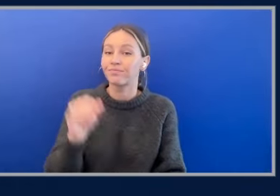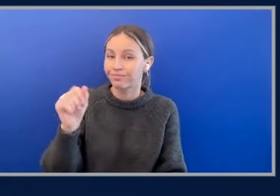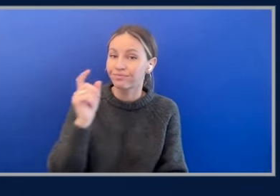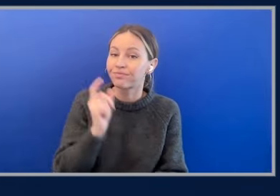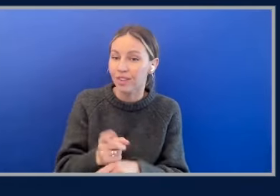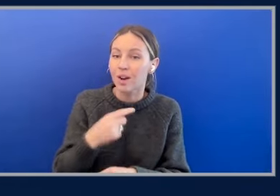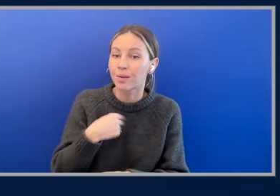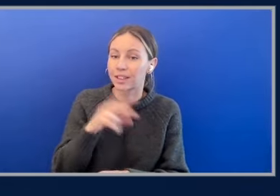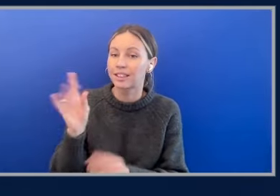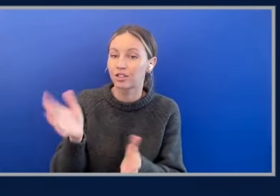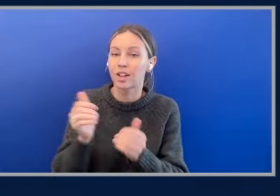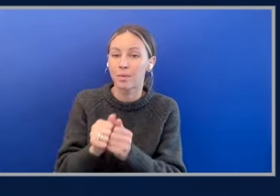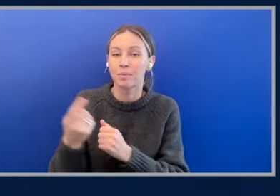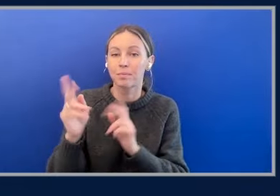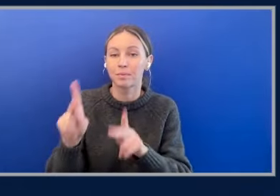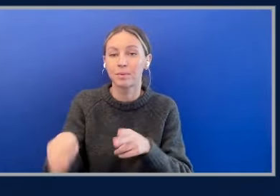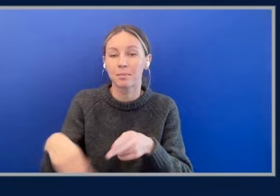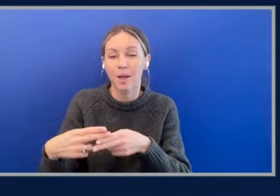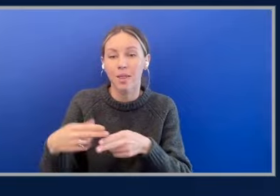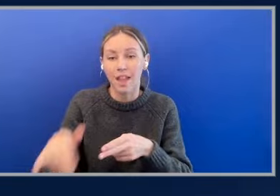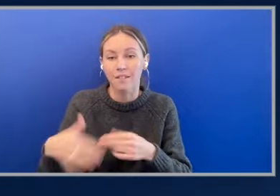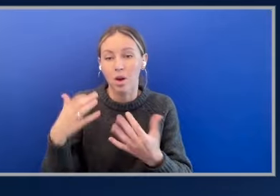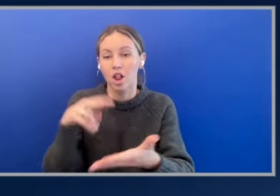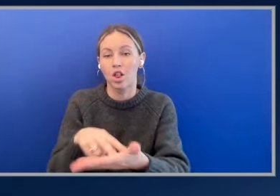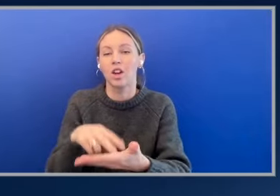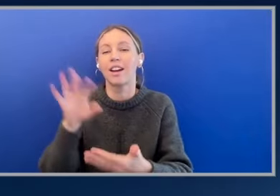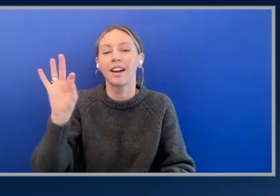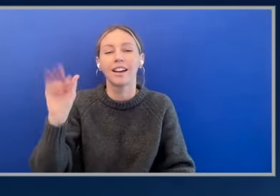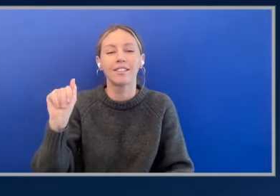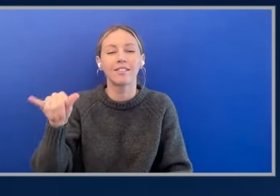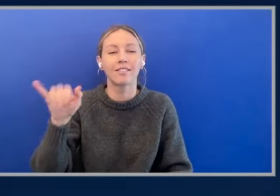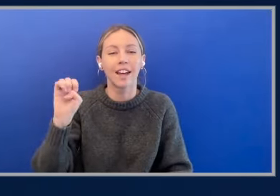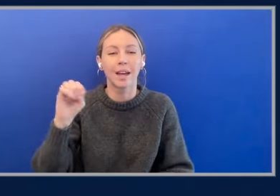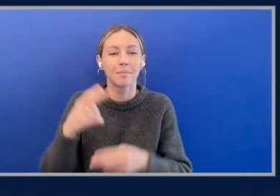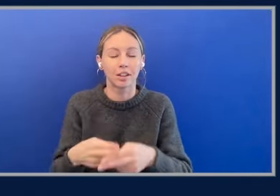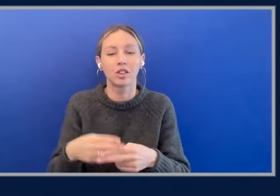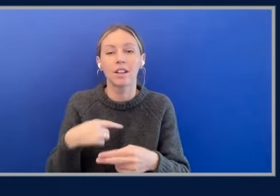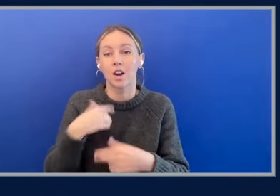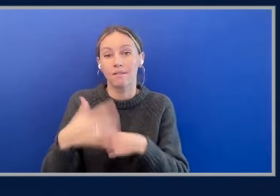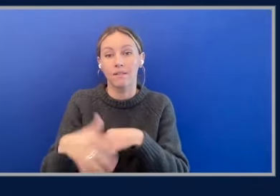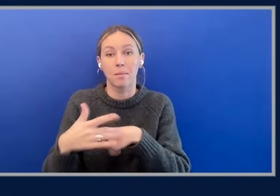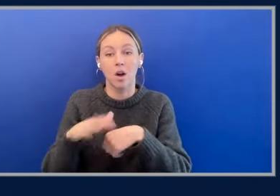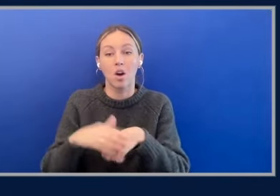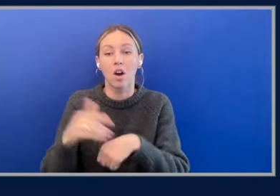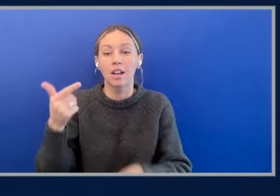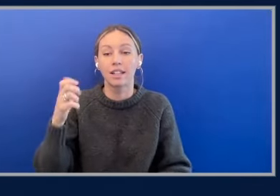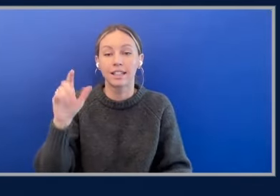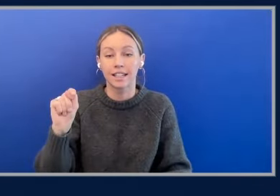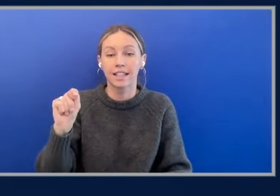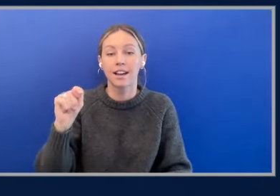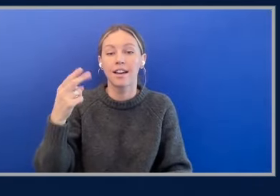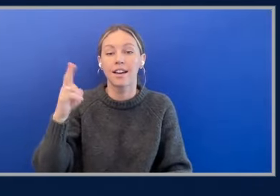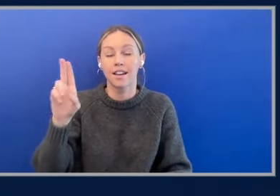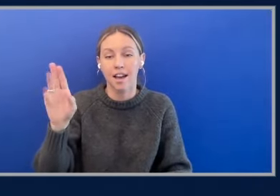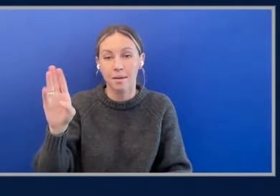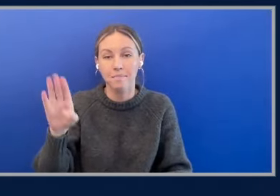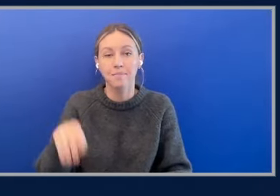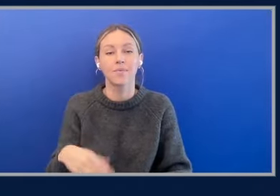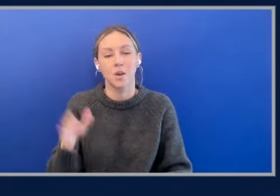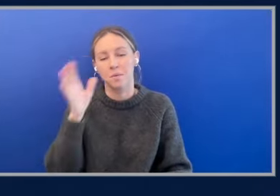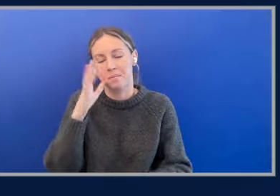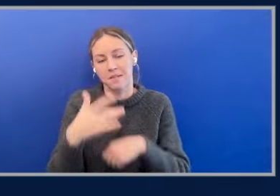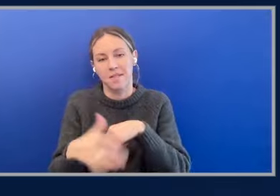of that. If you want to check out those recipes, they are available on GitHub, so you can go check those out. Yeah, there will